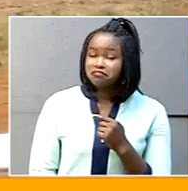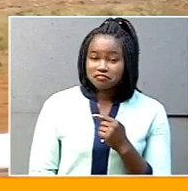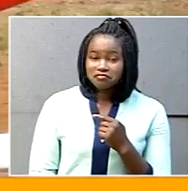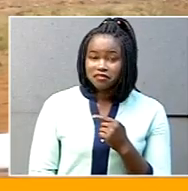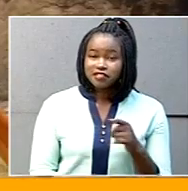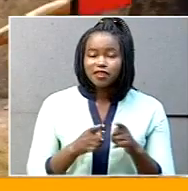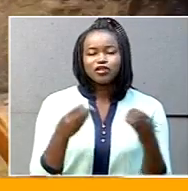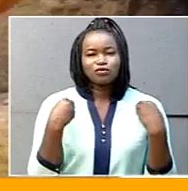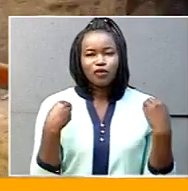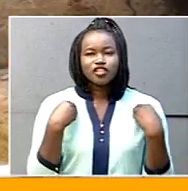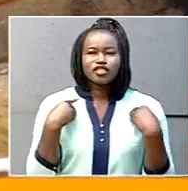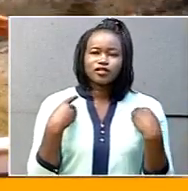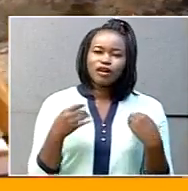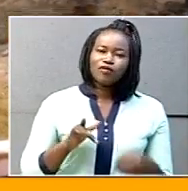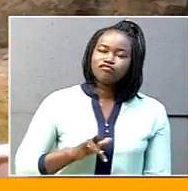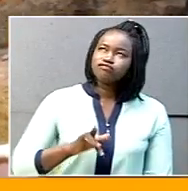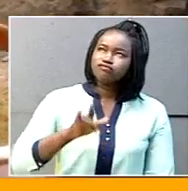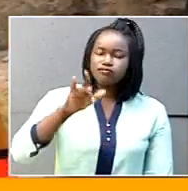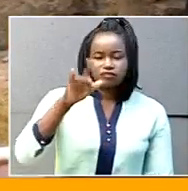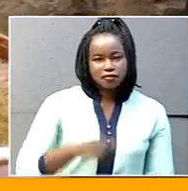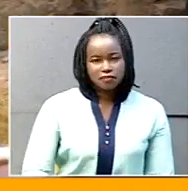a sporty plane.